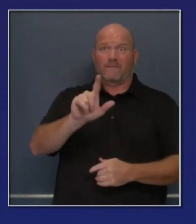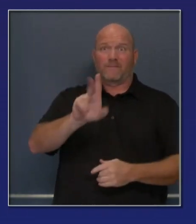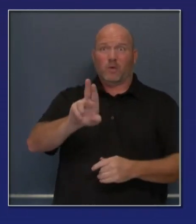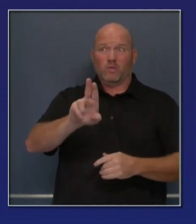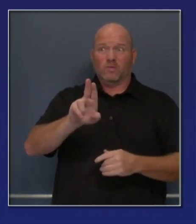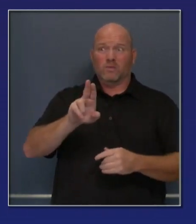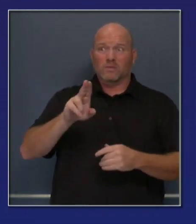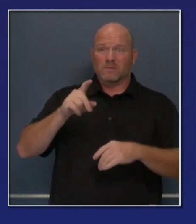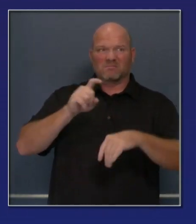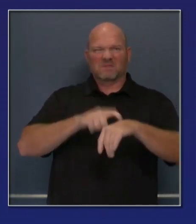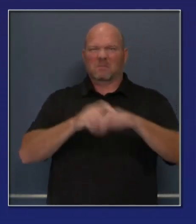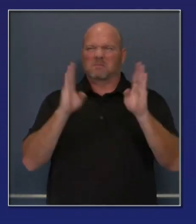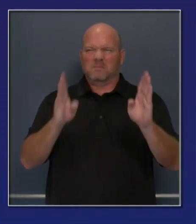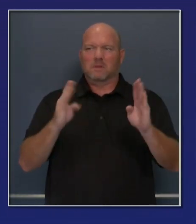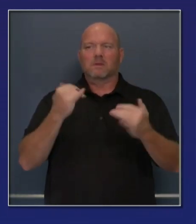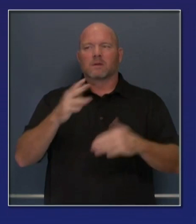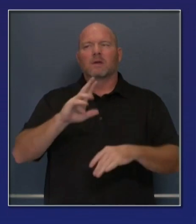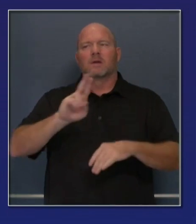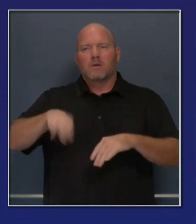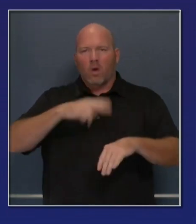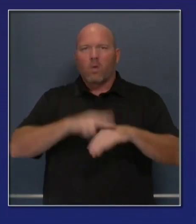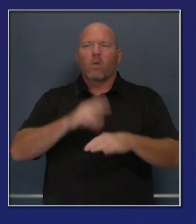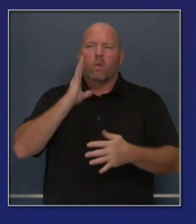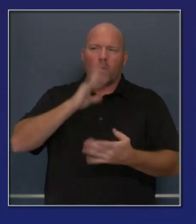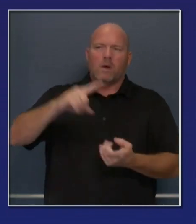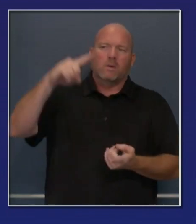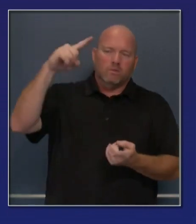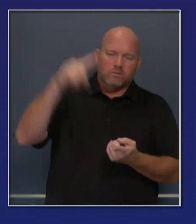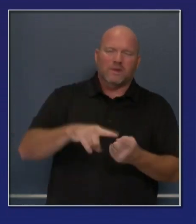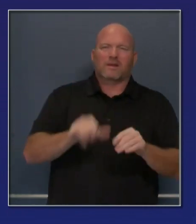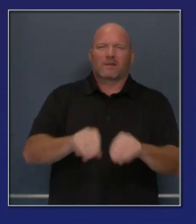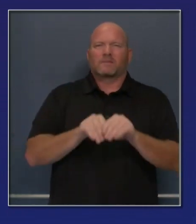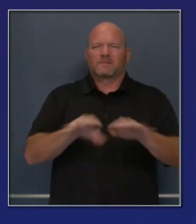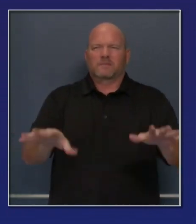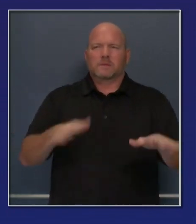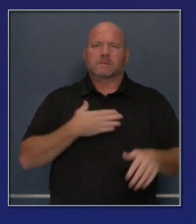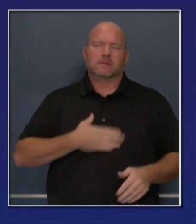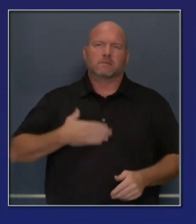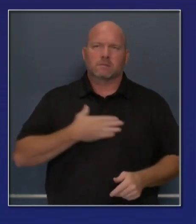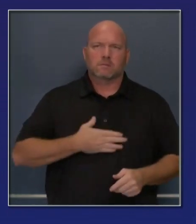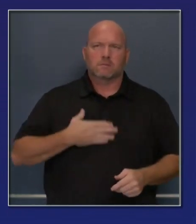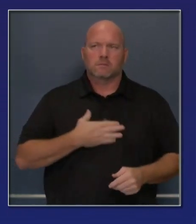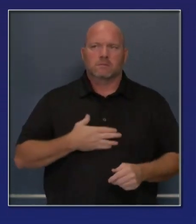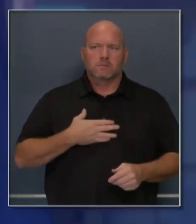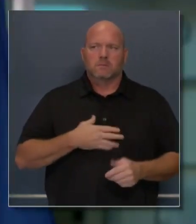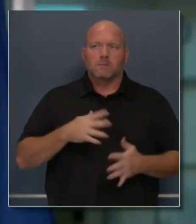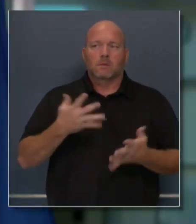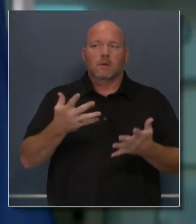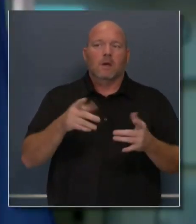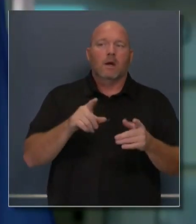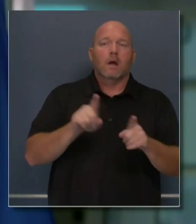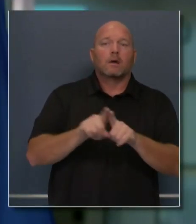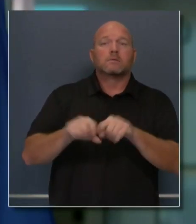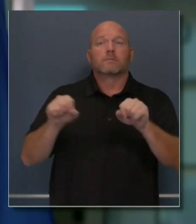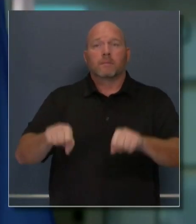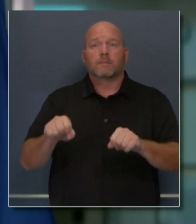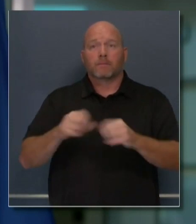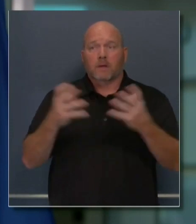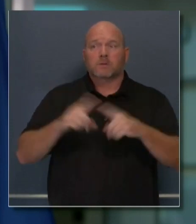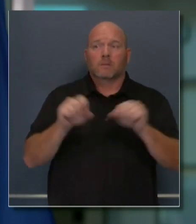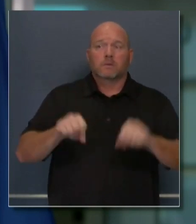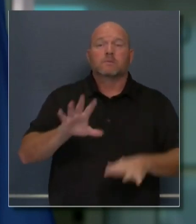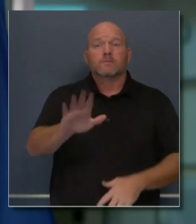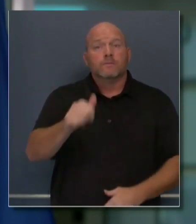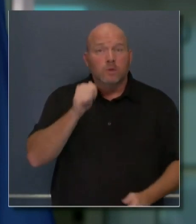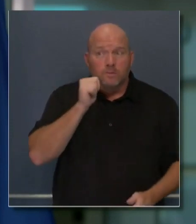Will mitigate the spread of the flu as well and minimize mixing to the extent possible. Tomorrow, just briefly, and I'll turn it